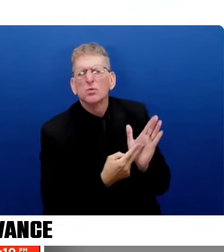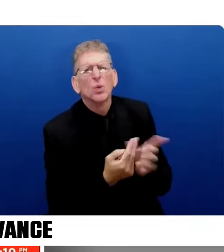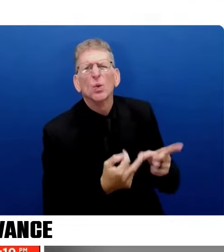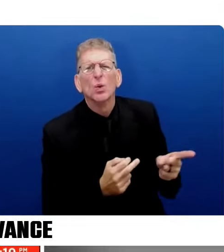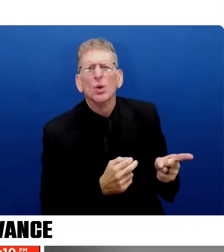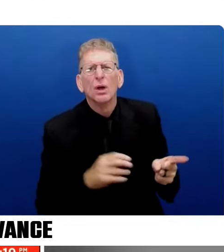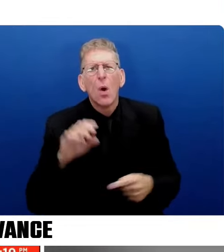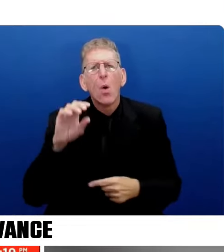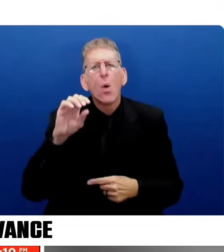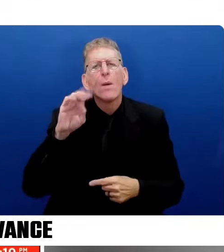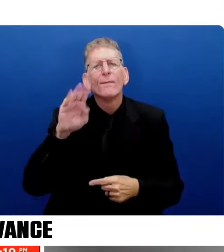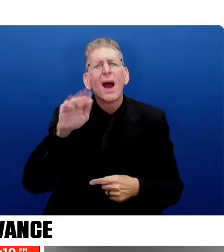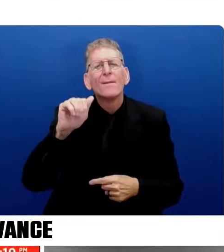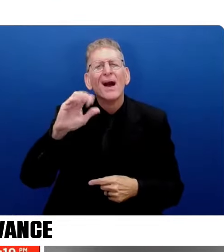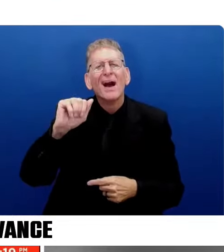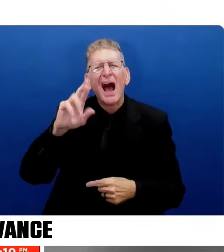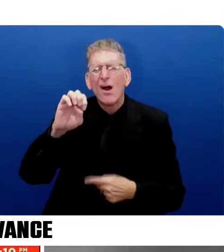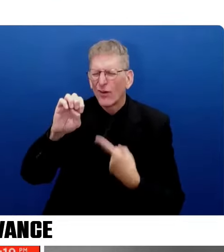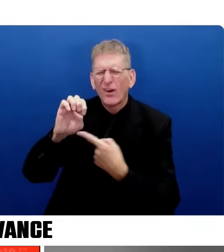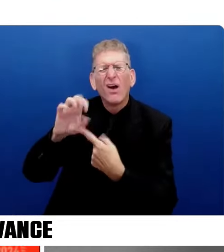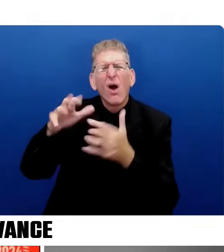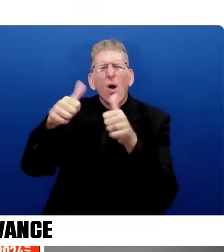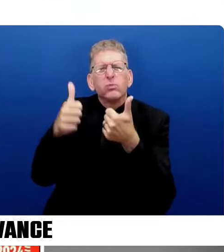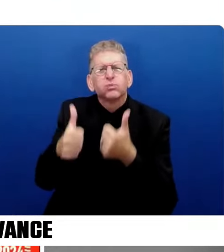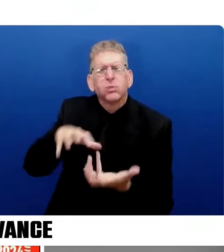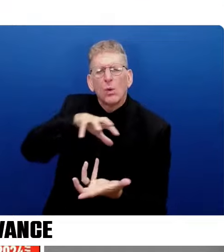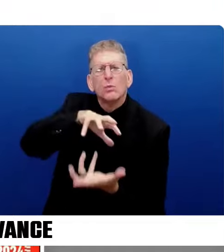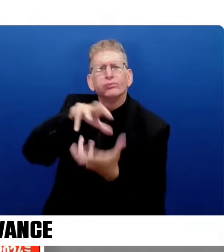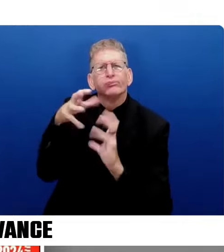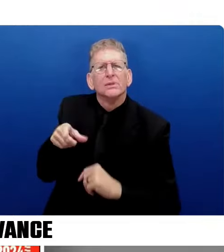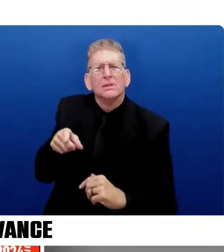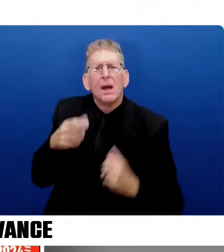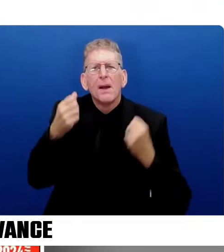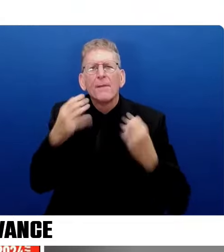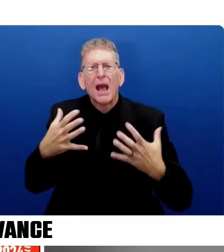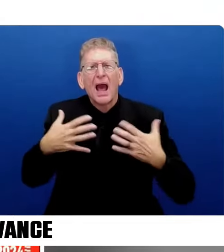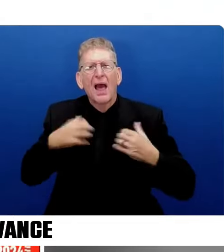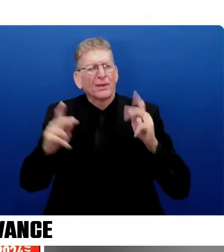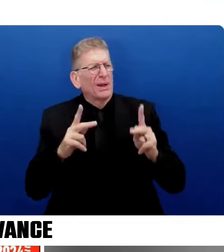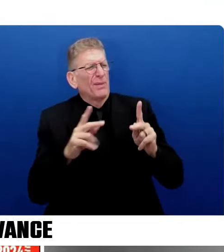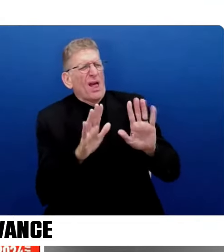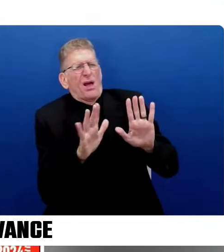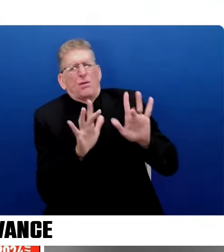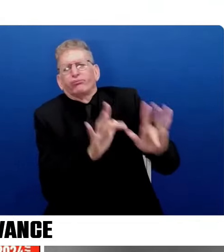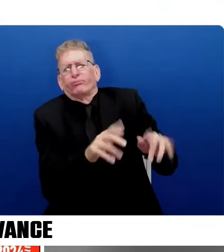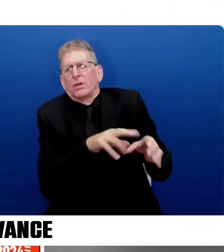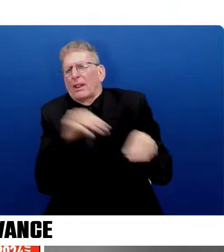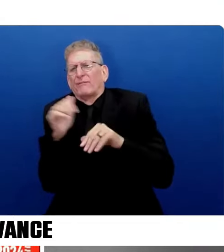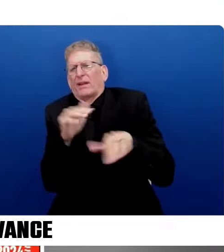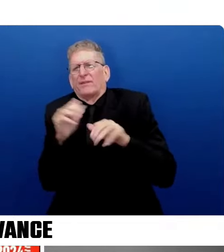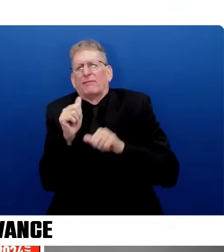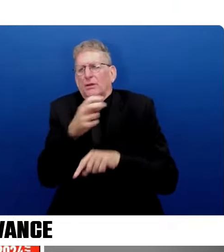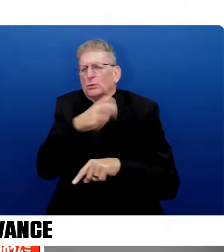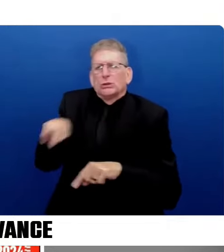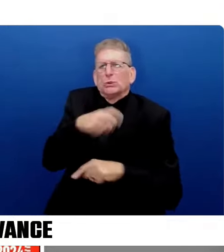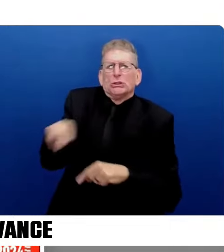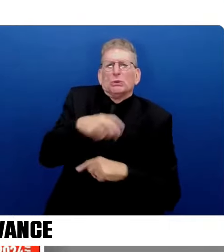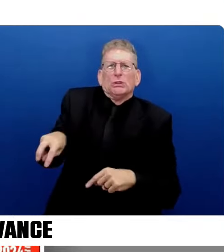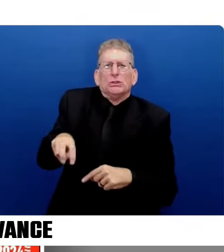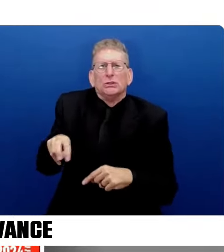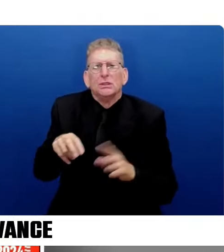and healthy people were leaving the exchanges. Donald Trump actually helped address that problem, and he did so in a way that preserved